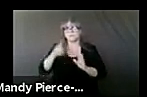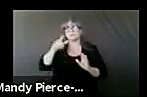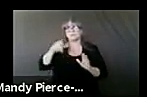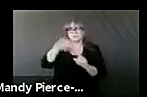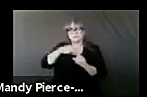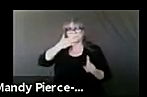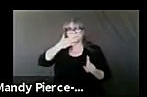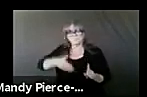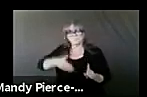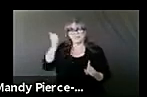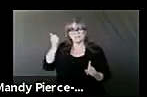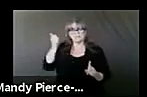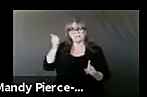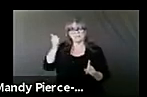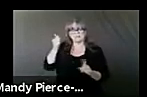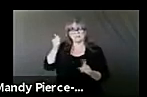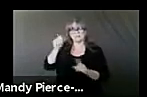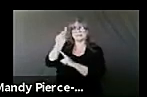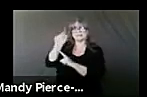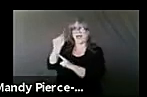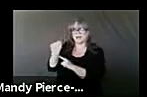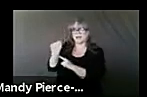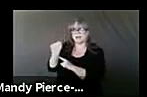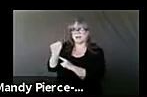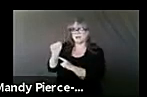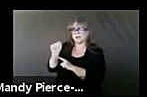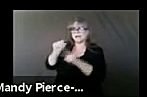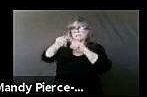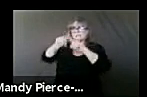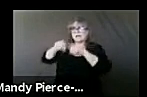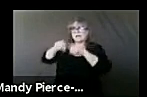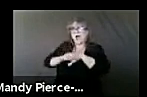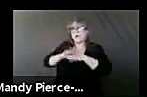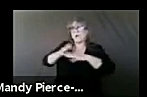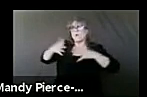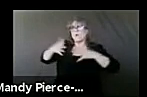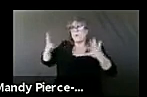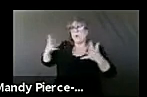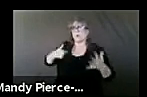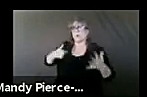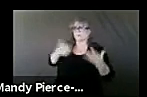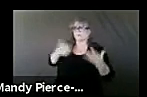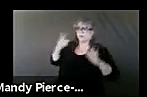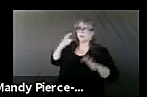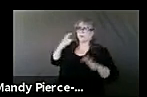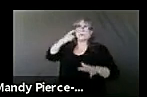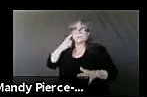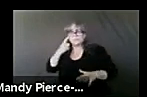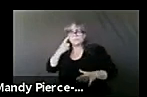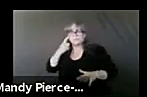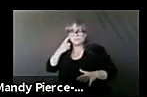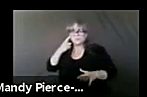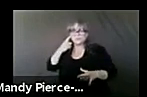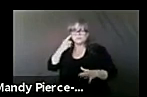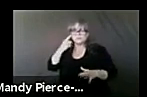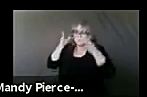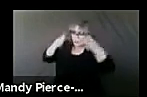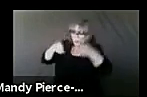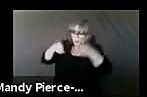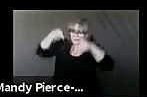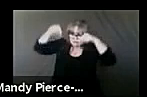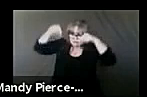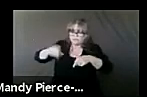going to be based on the data we think is most relevant to Colorado. And as I said in the beginning, we feel like the data